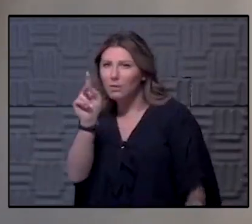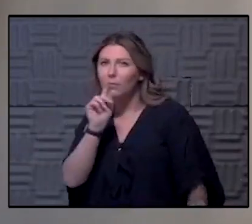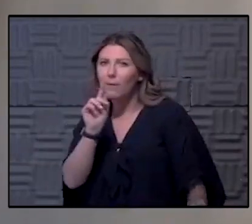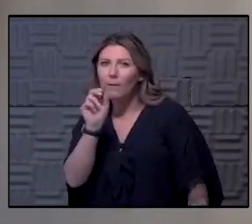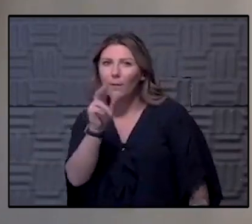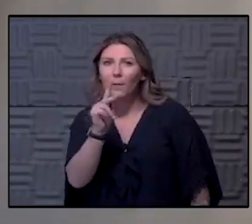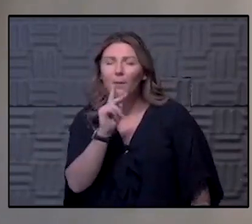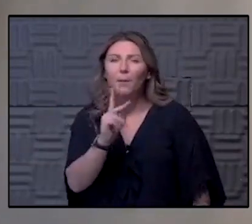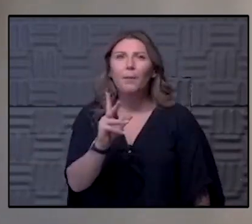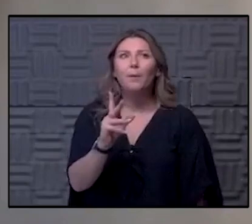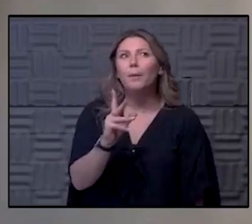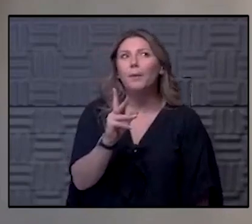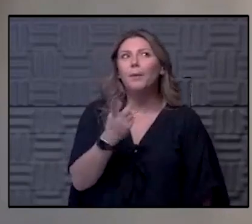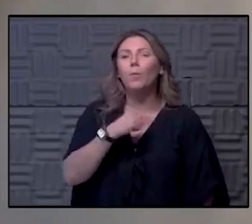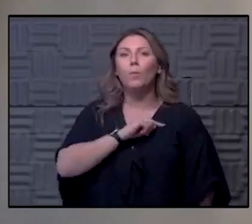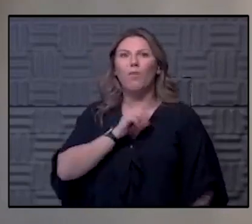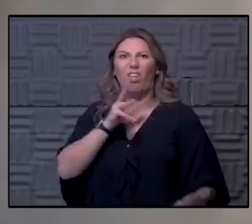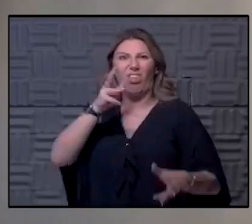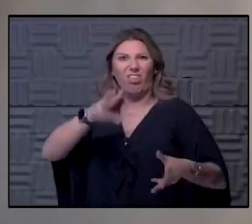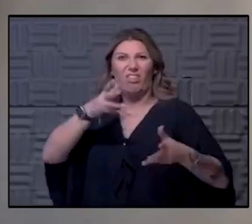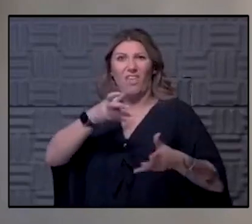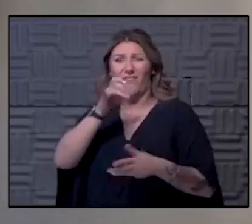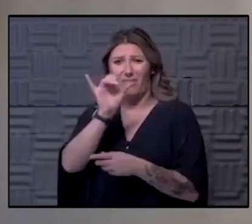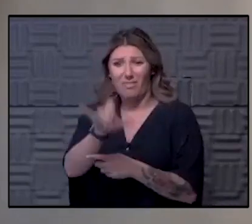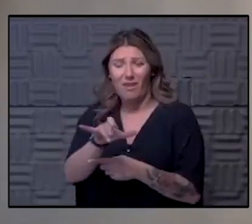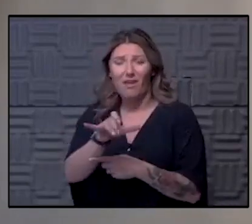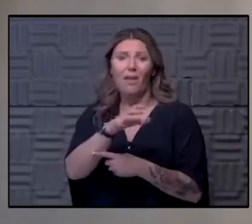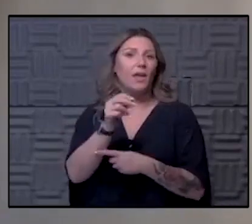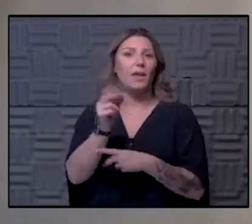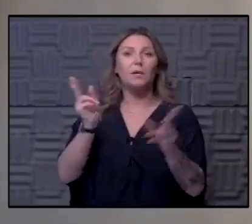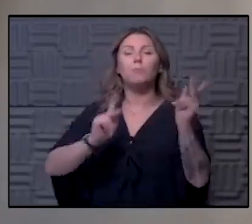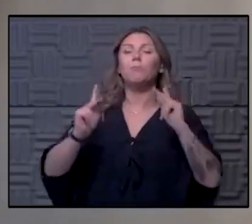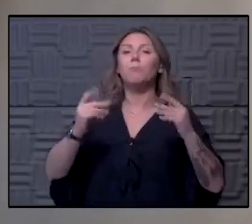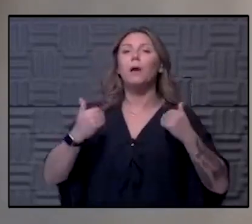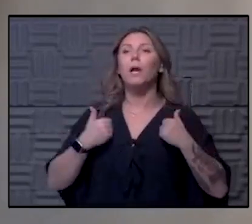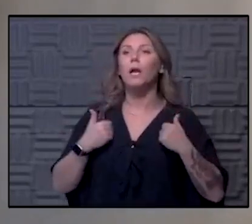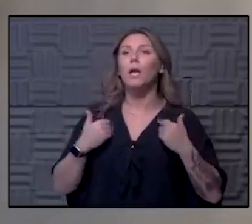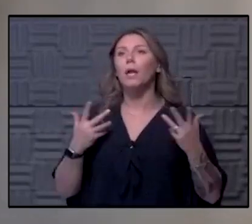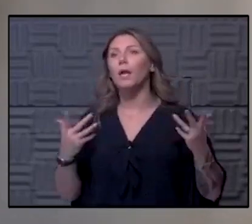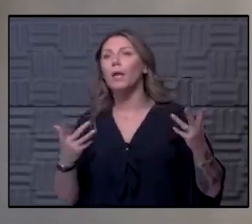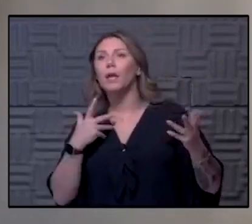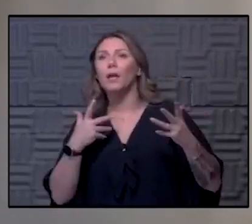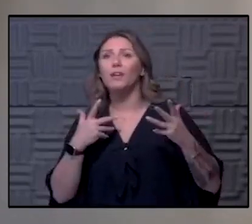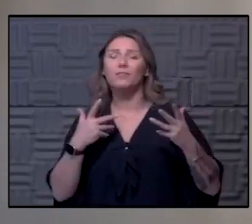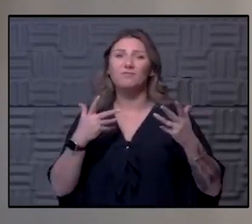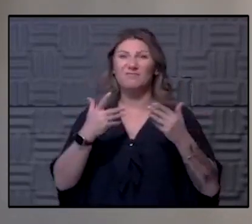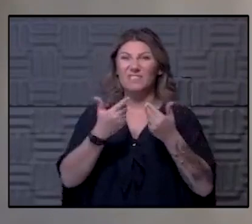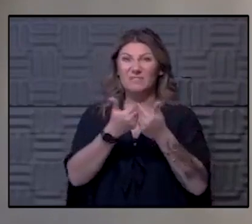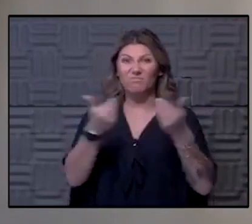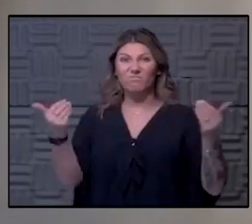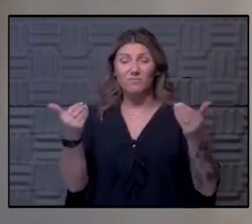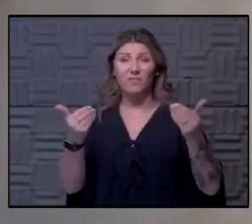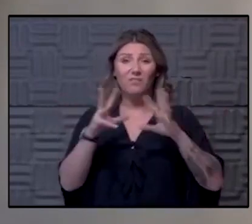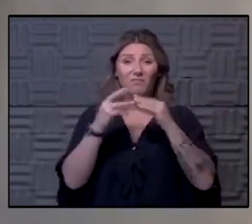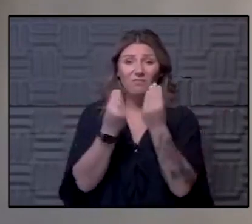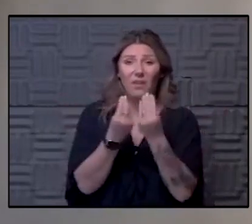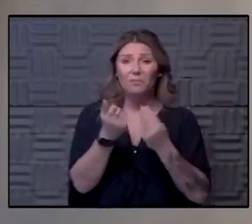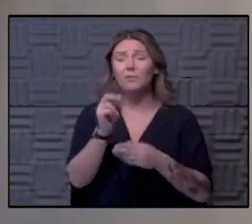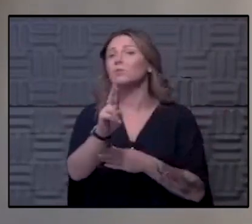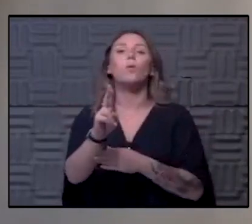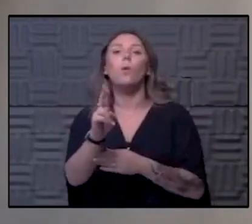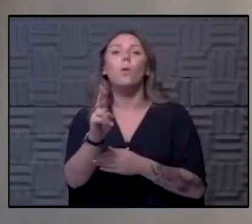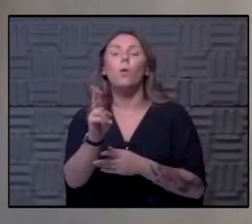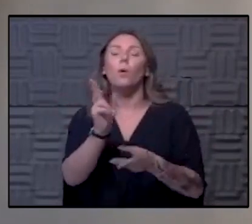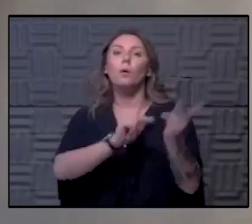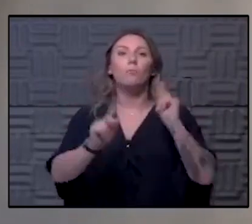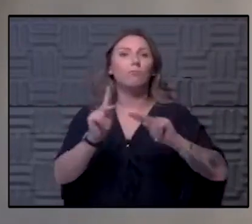this is what we're left with. And some of those people that have fragmented families now from losses during COVID,